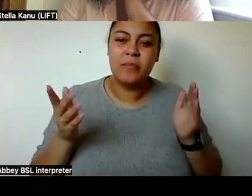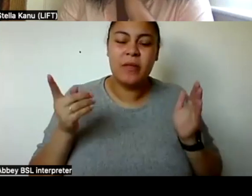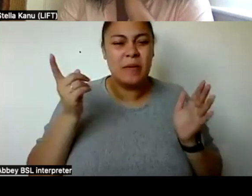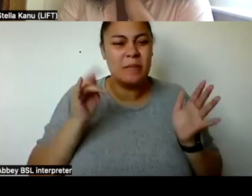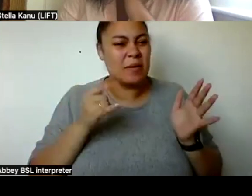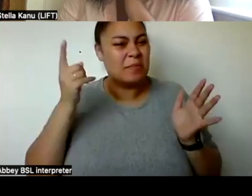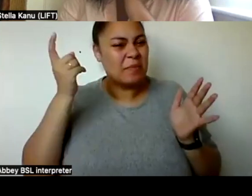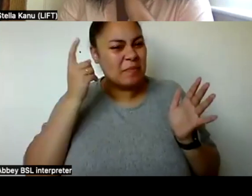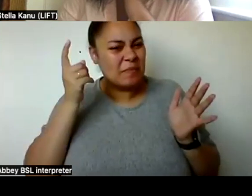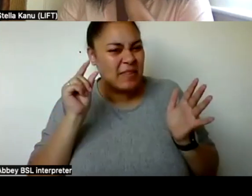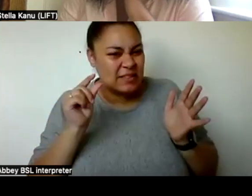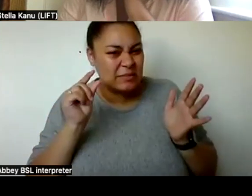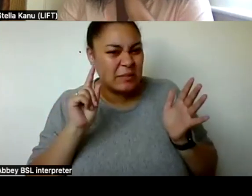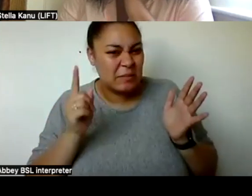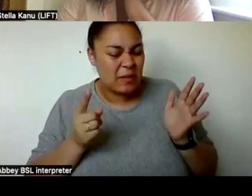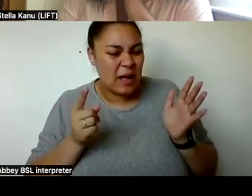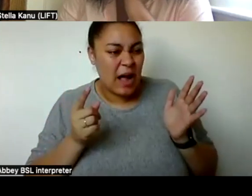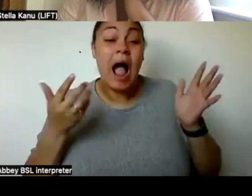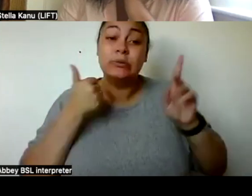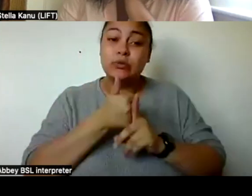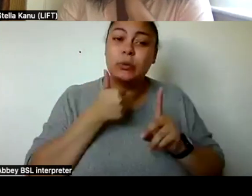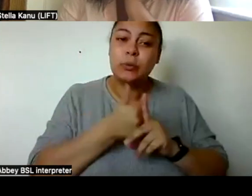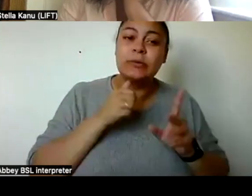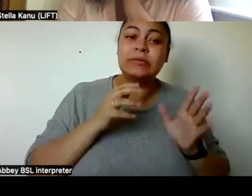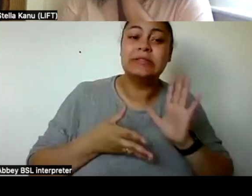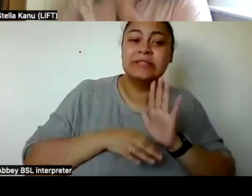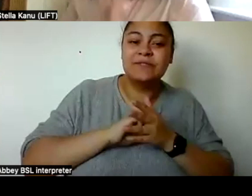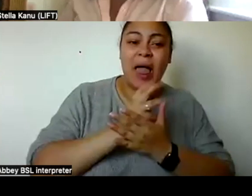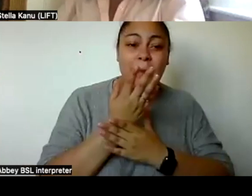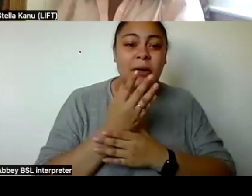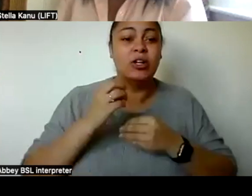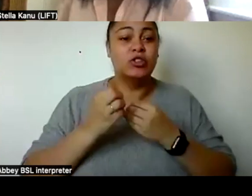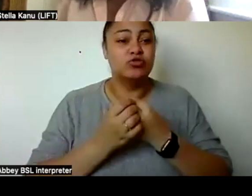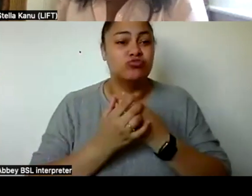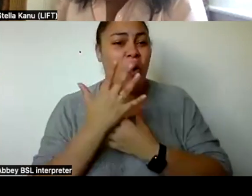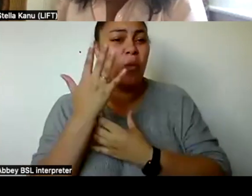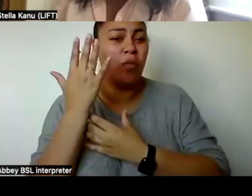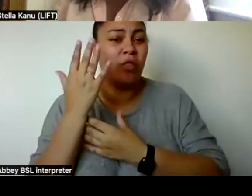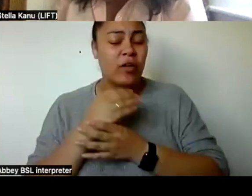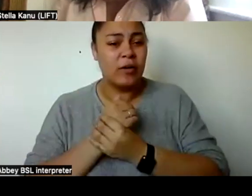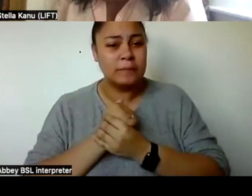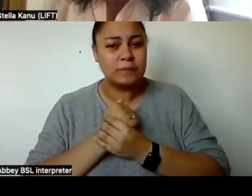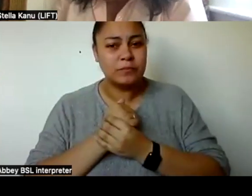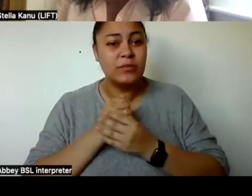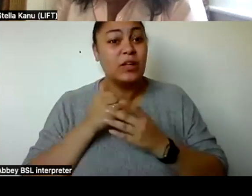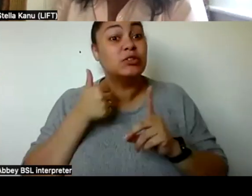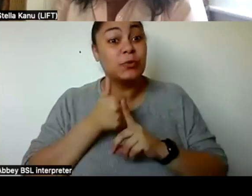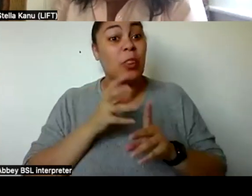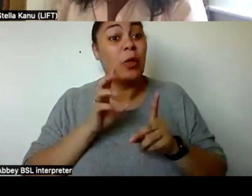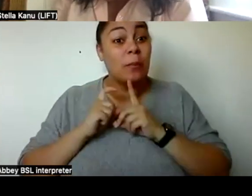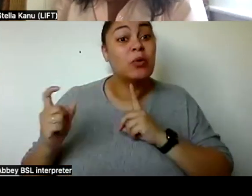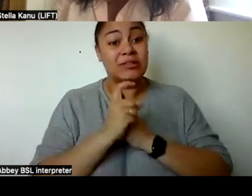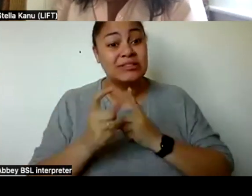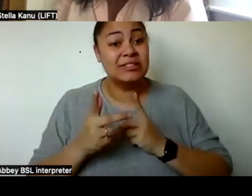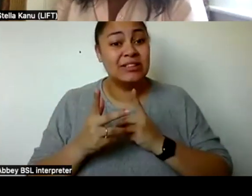how we might support their development and growth, for instance, or support them with community. So we see People Make It Work